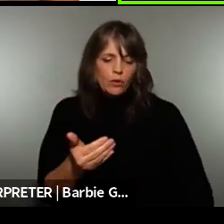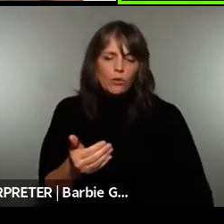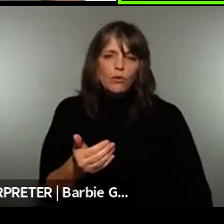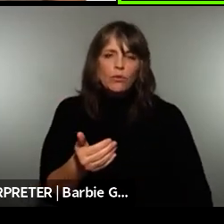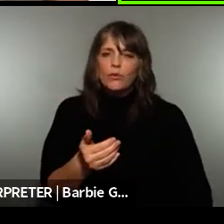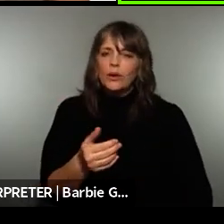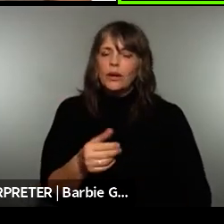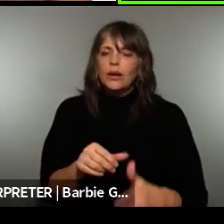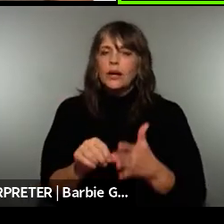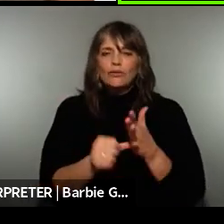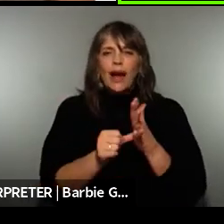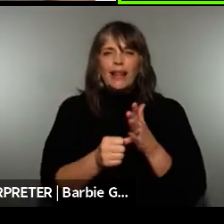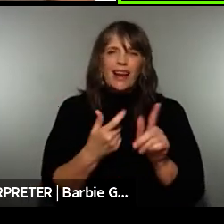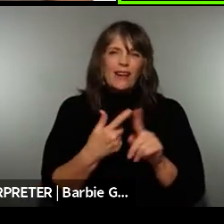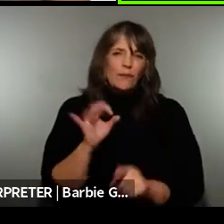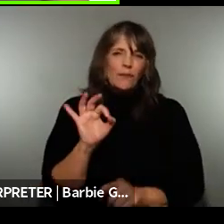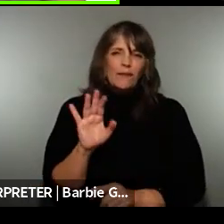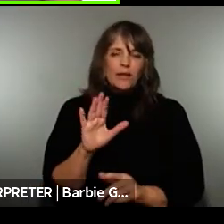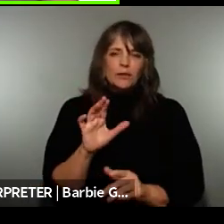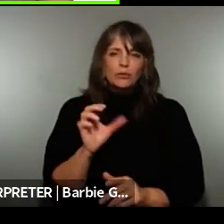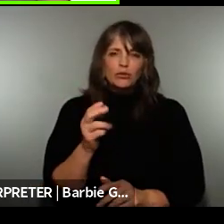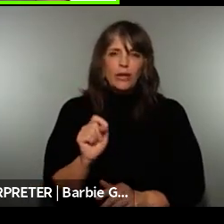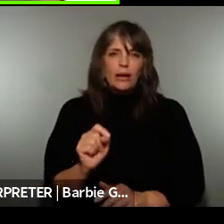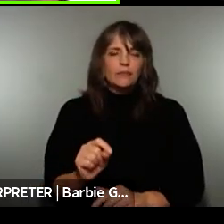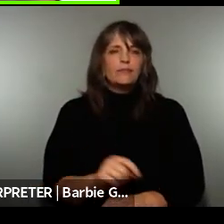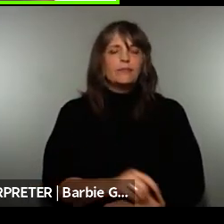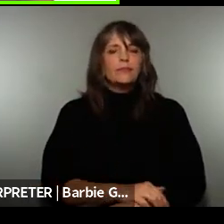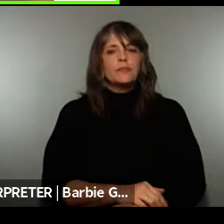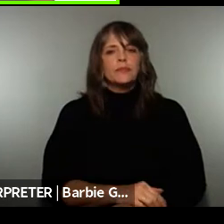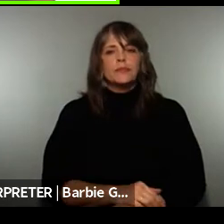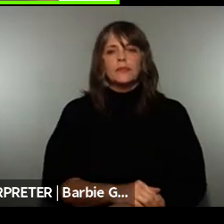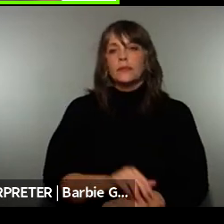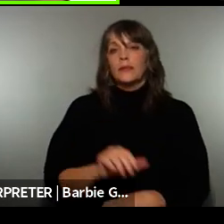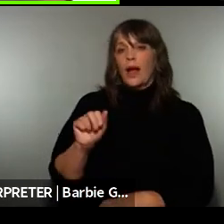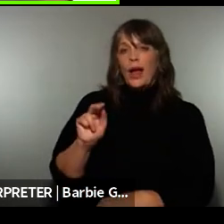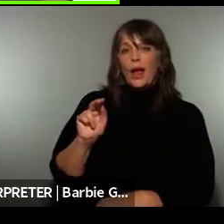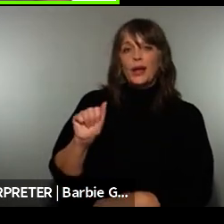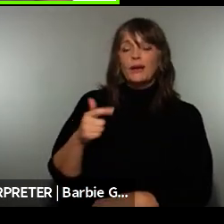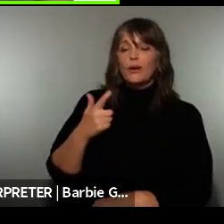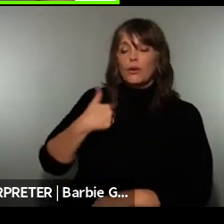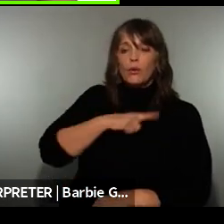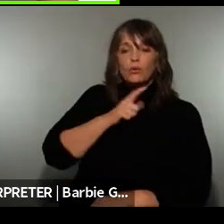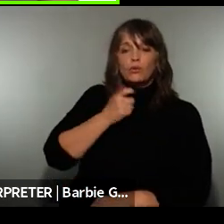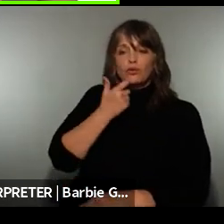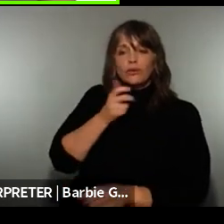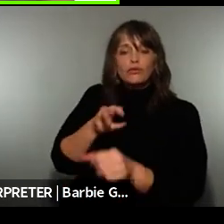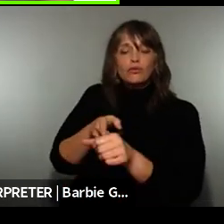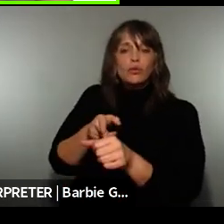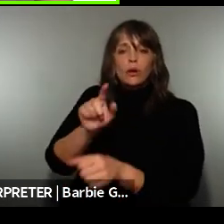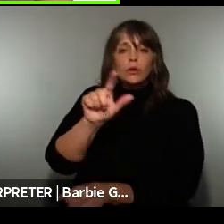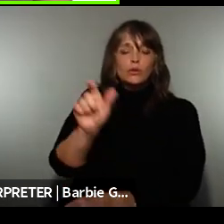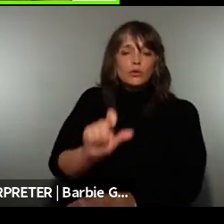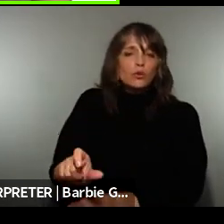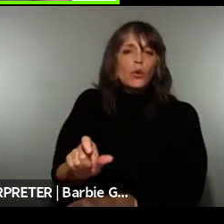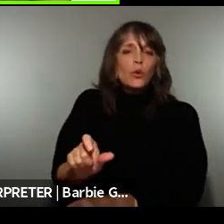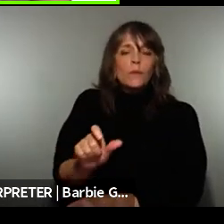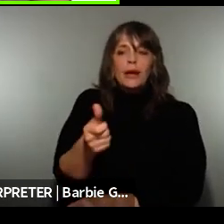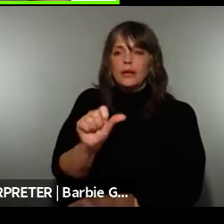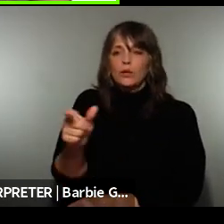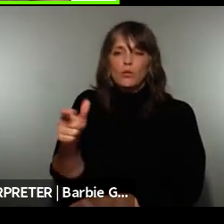the Facebook chat. I just want to also open it up for those of us, those who have joined us in Zoom, and anyone who also